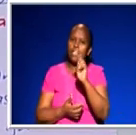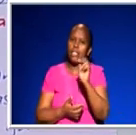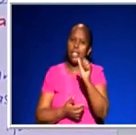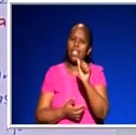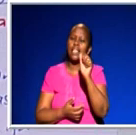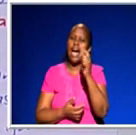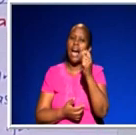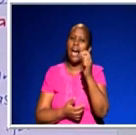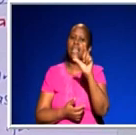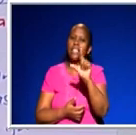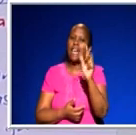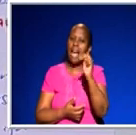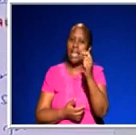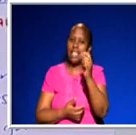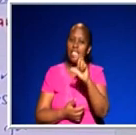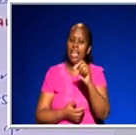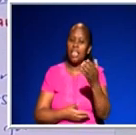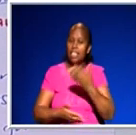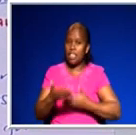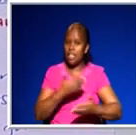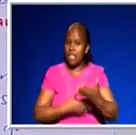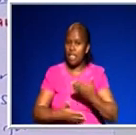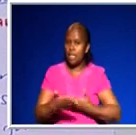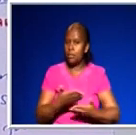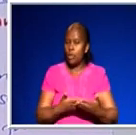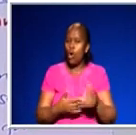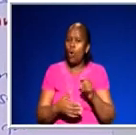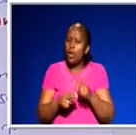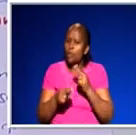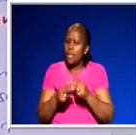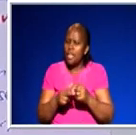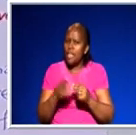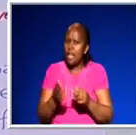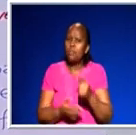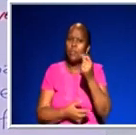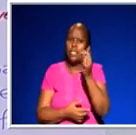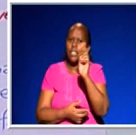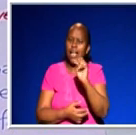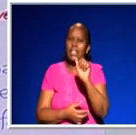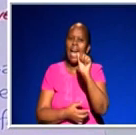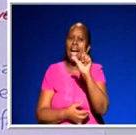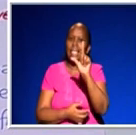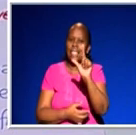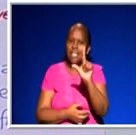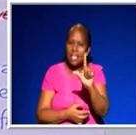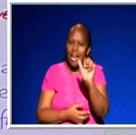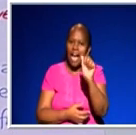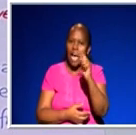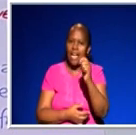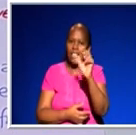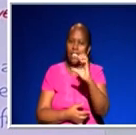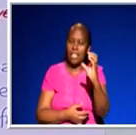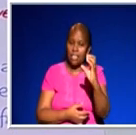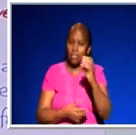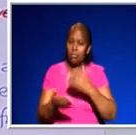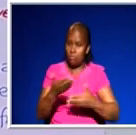was defined so, or why was this trade defined to as a transatlantic trade? It is a trade,